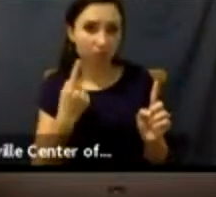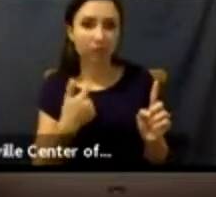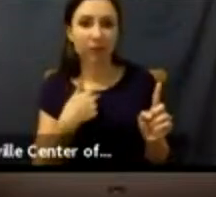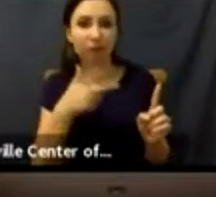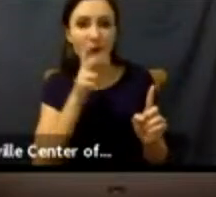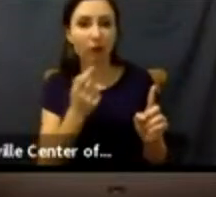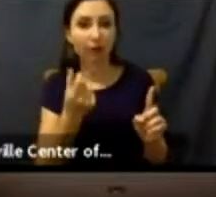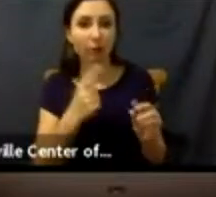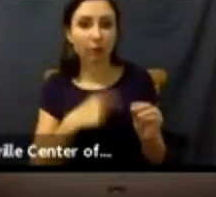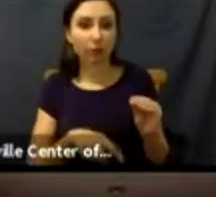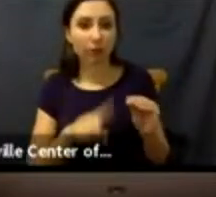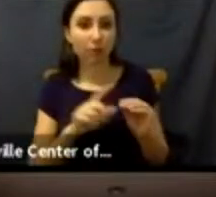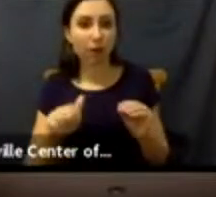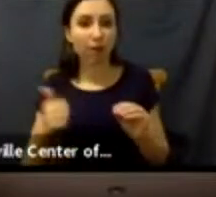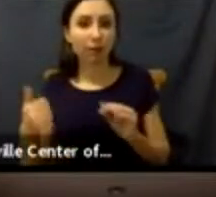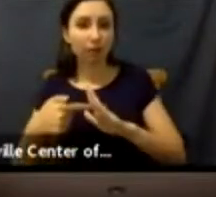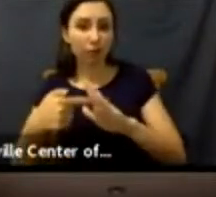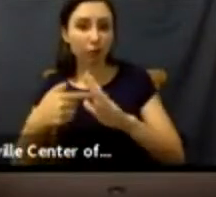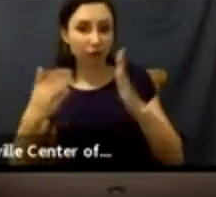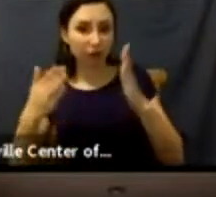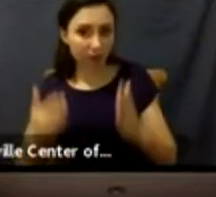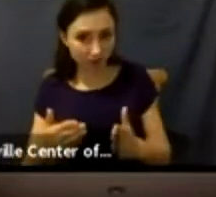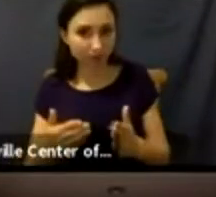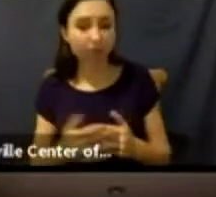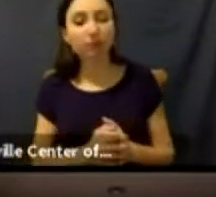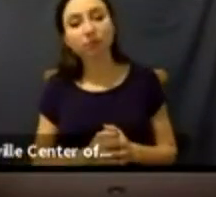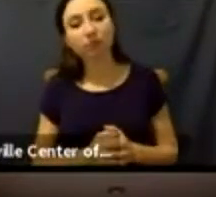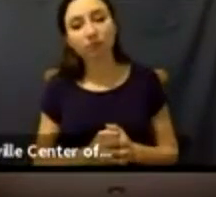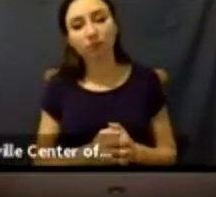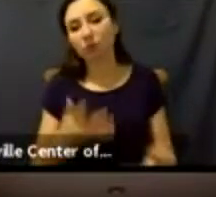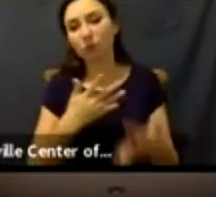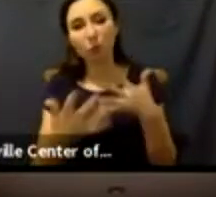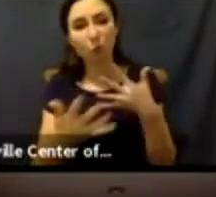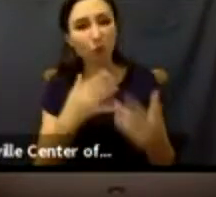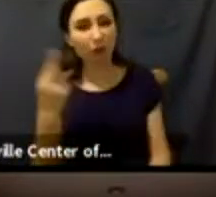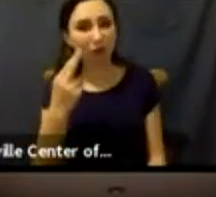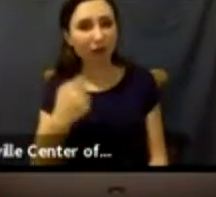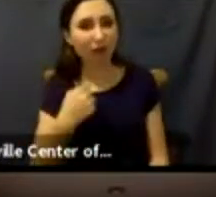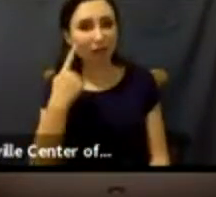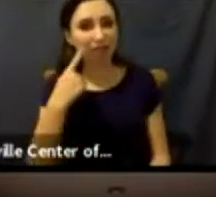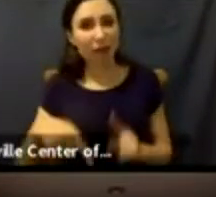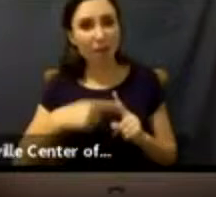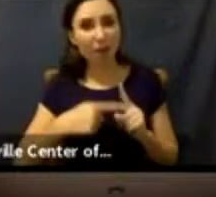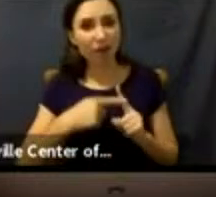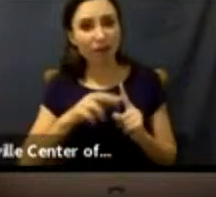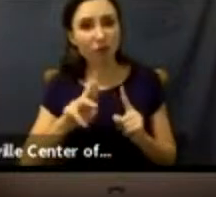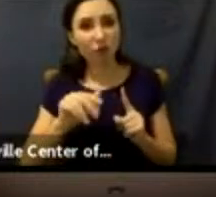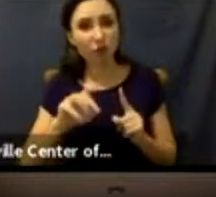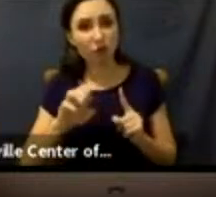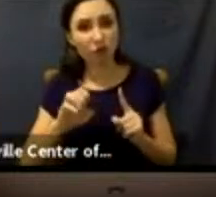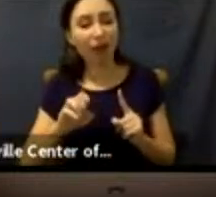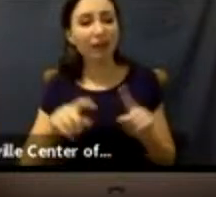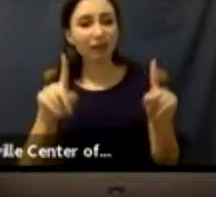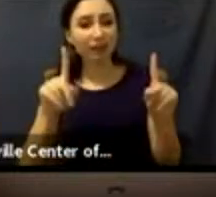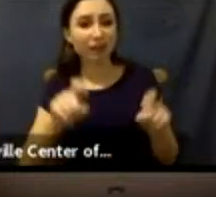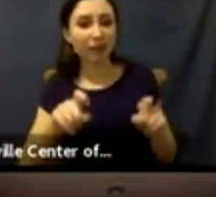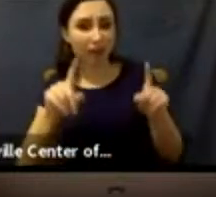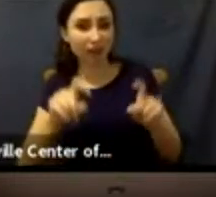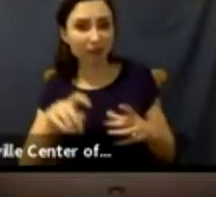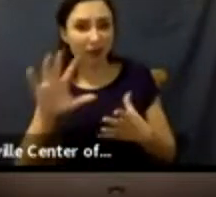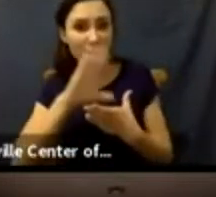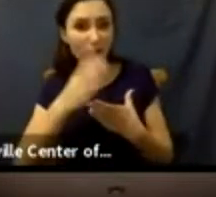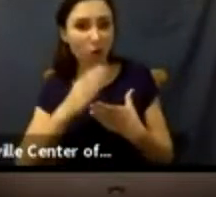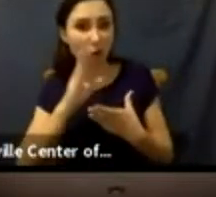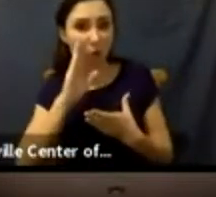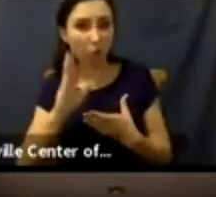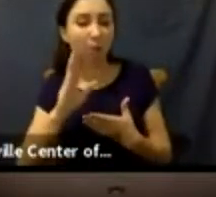the other indicators. For some reason, I thought positivity rate and testing volume were somehow going to be combined. And I didn't